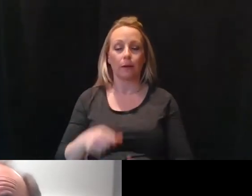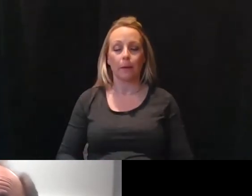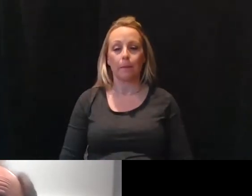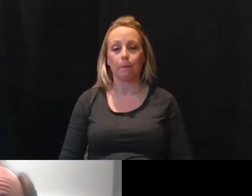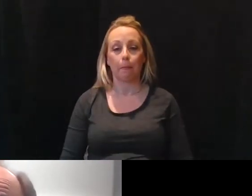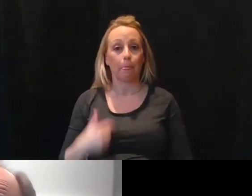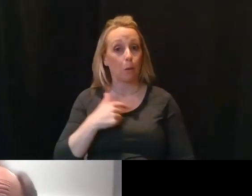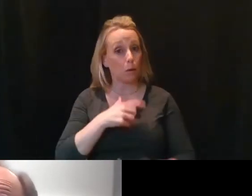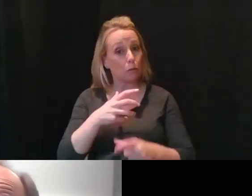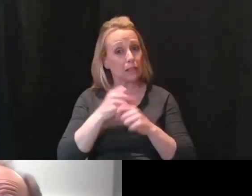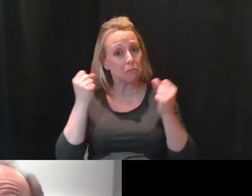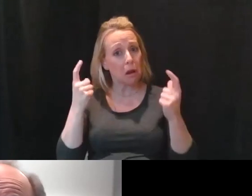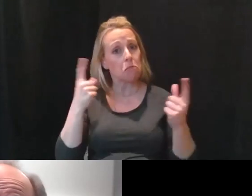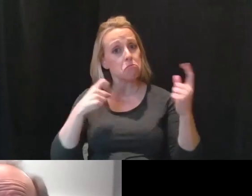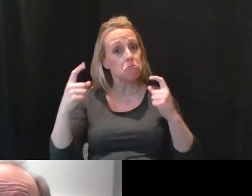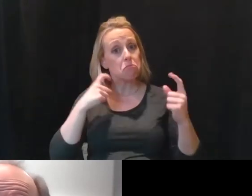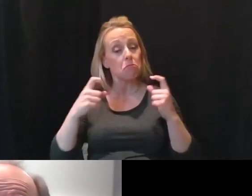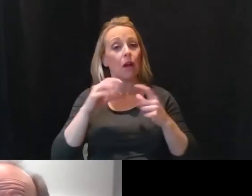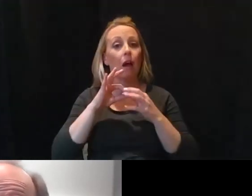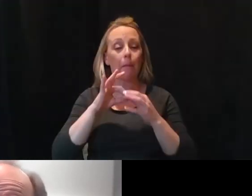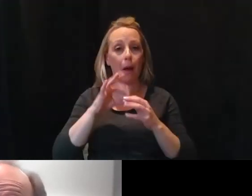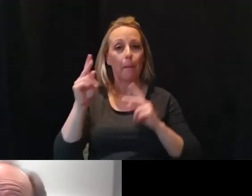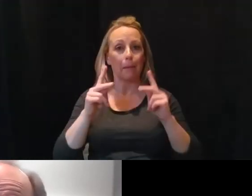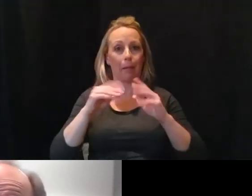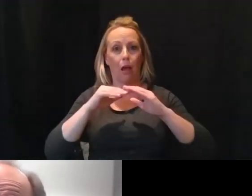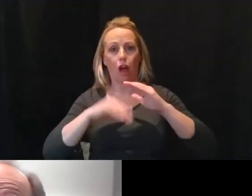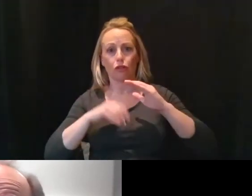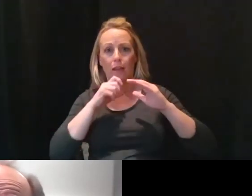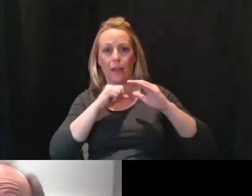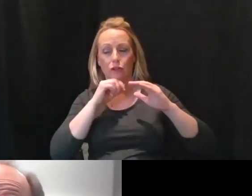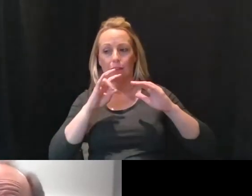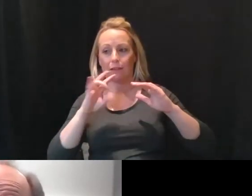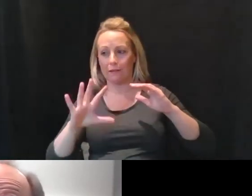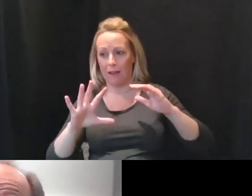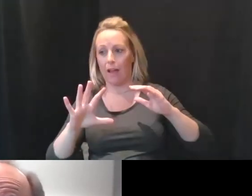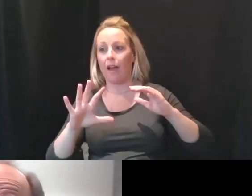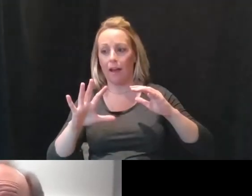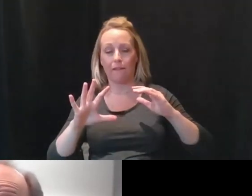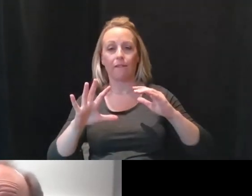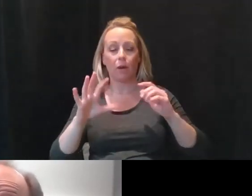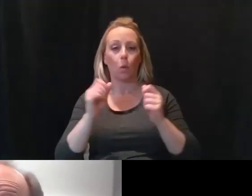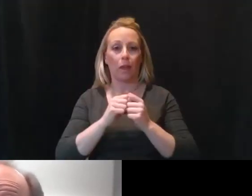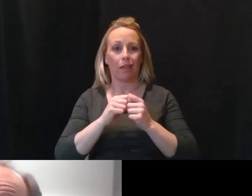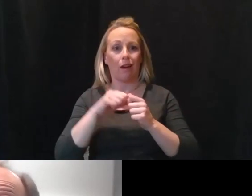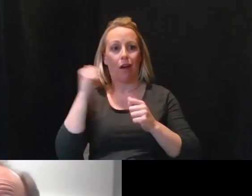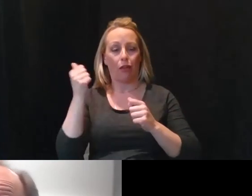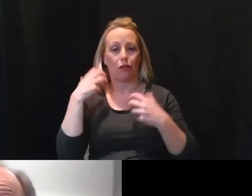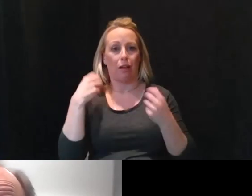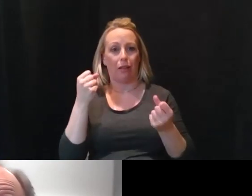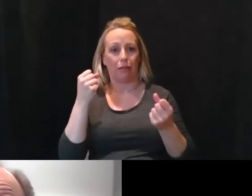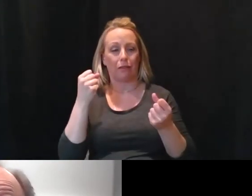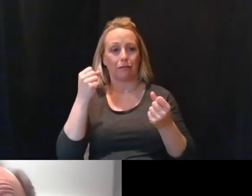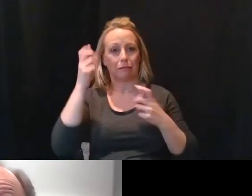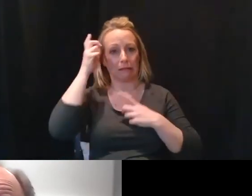received many questions about persons under the age of 75 with existing health conditions. Although